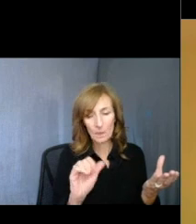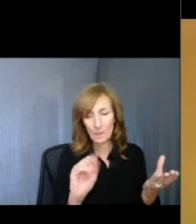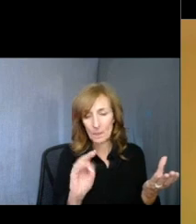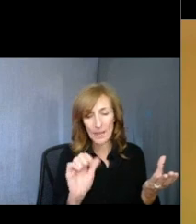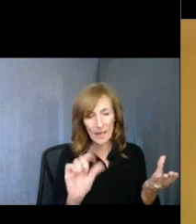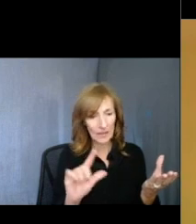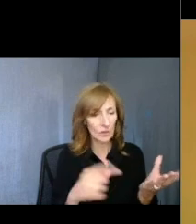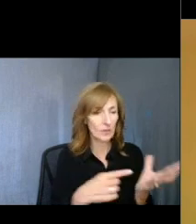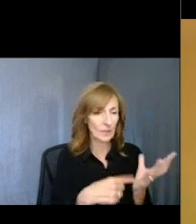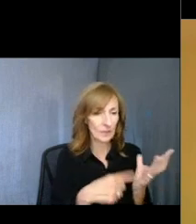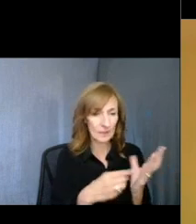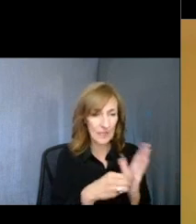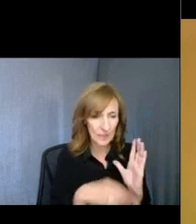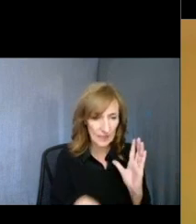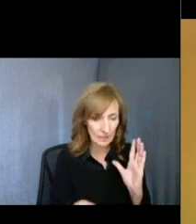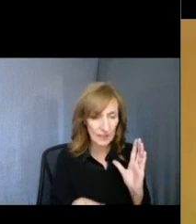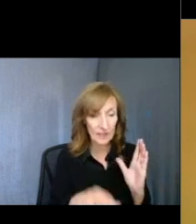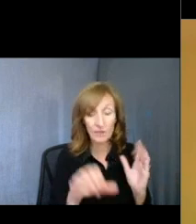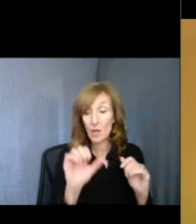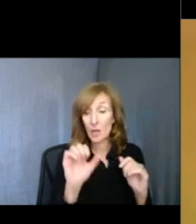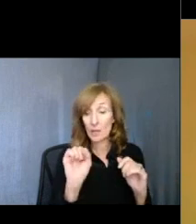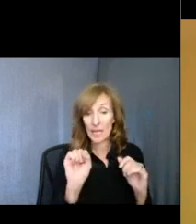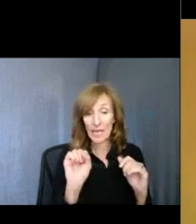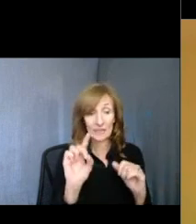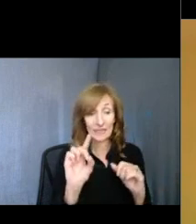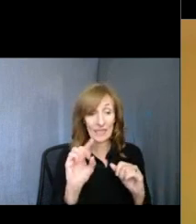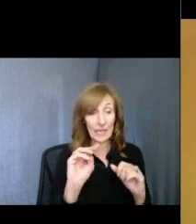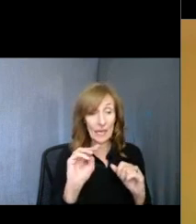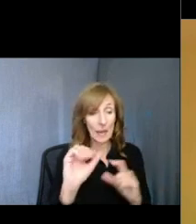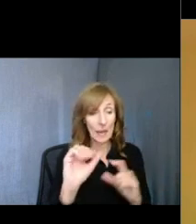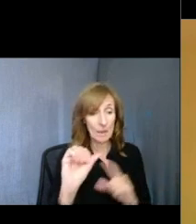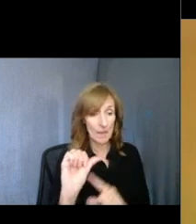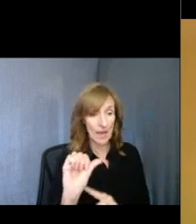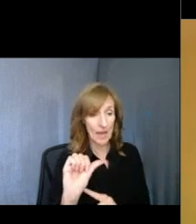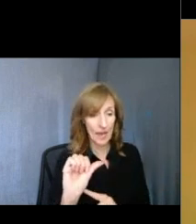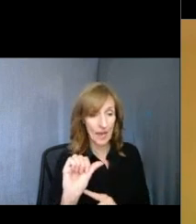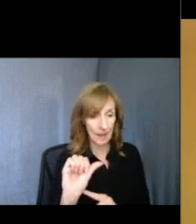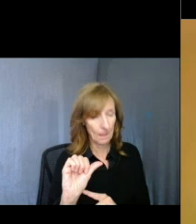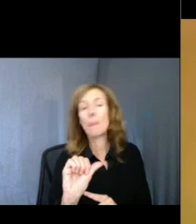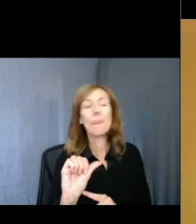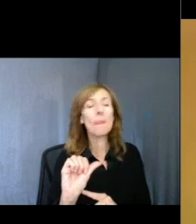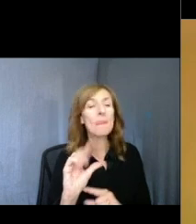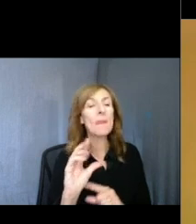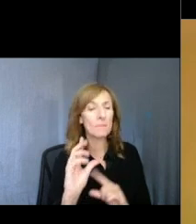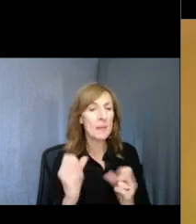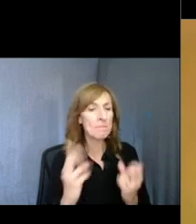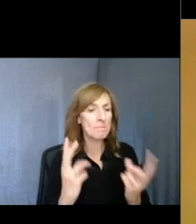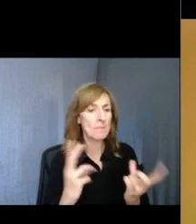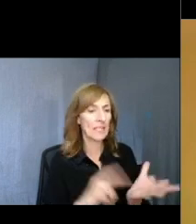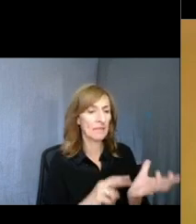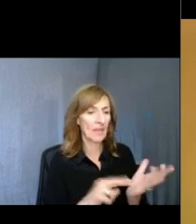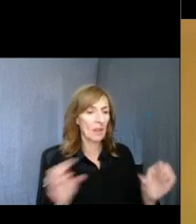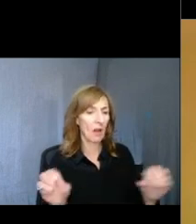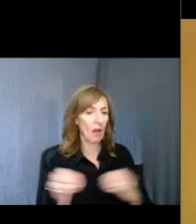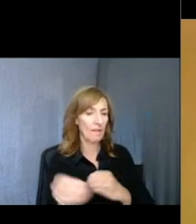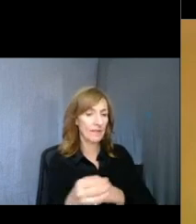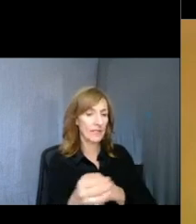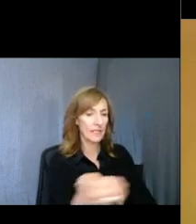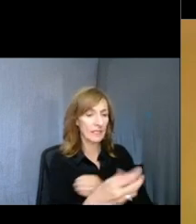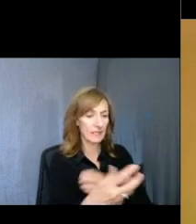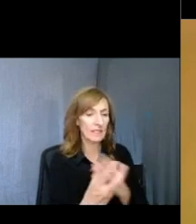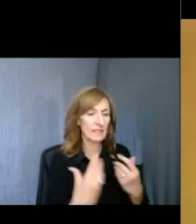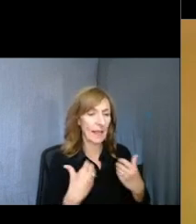kidney disease. But SDMA is available commercially from a lot of different places, and a lot of people are adding it to their elderly